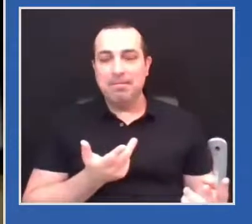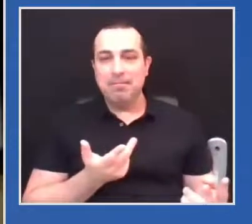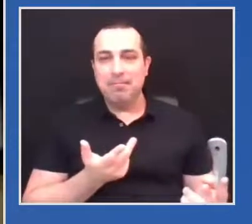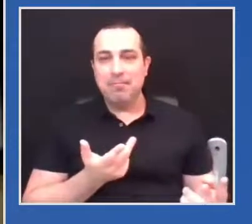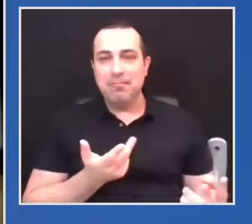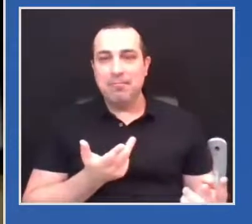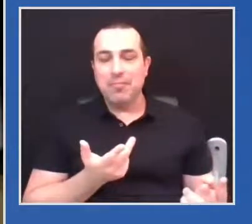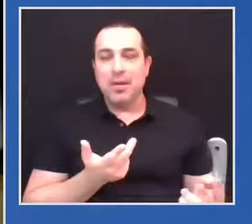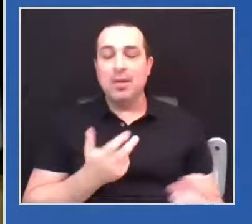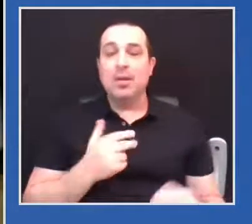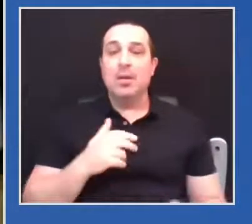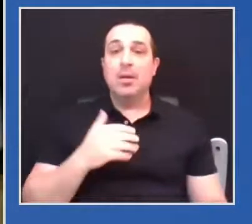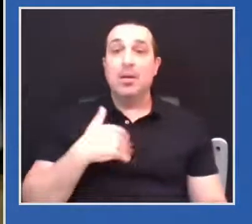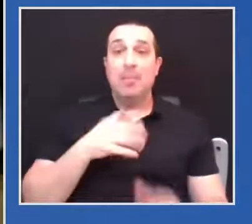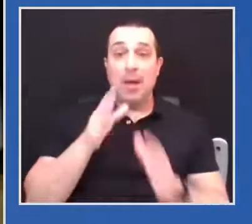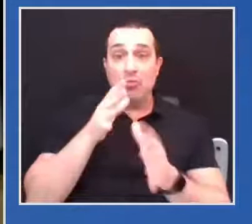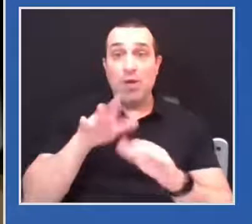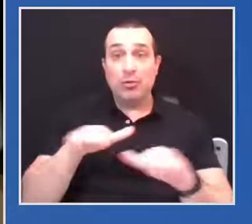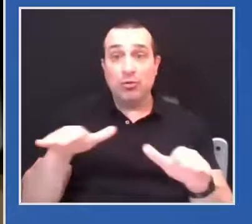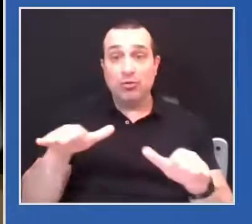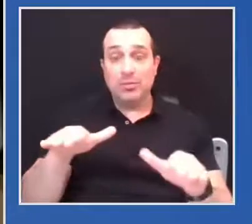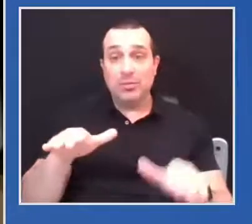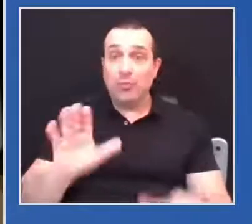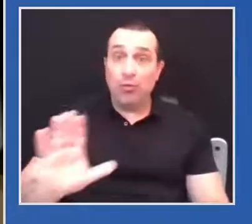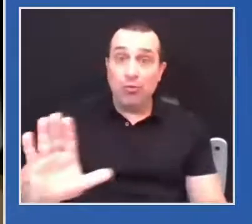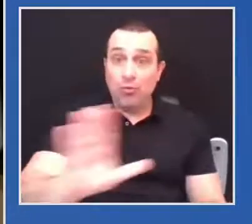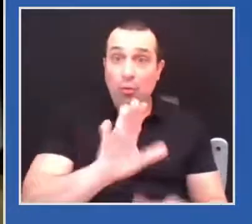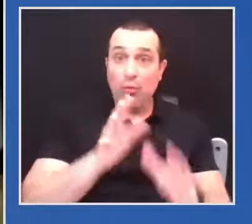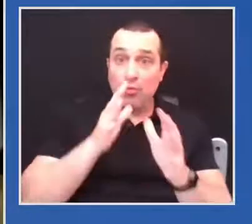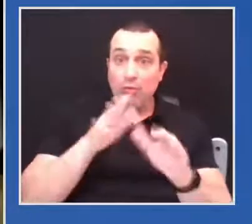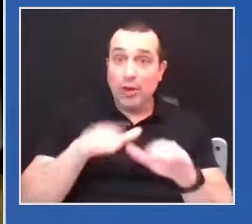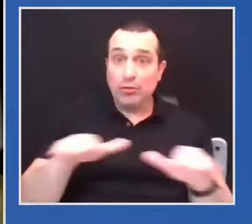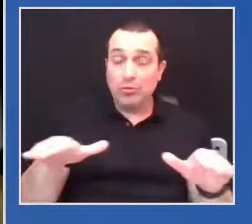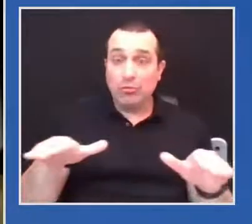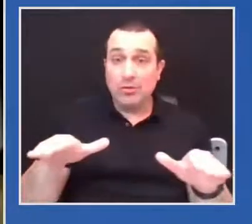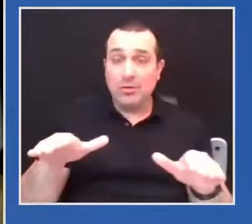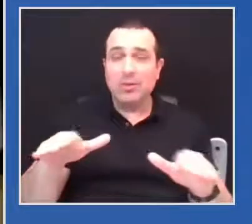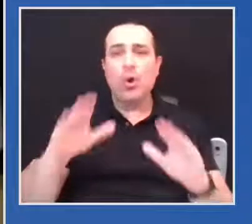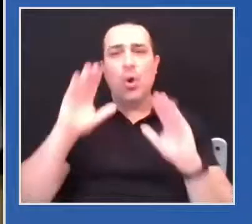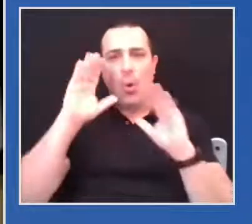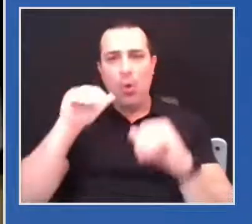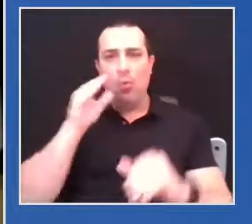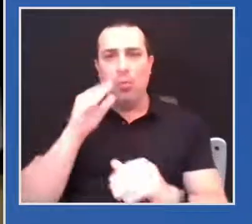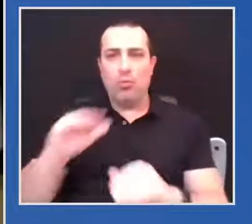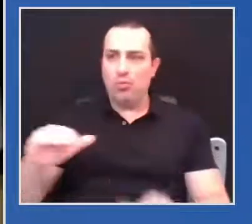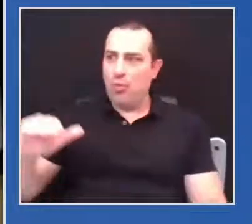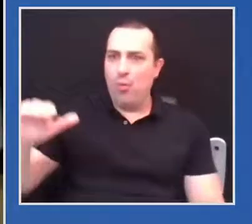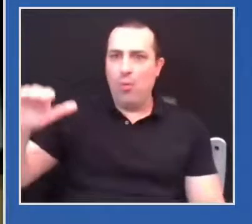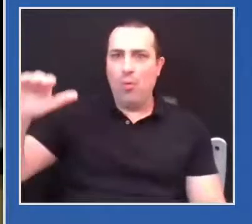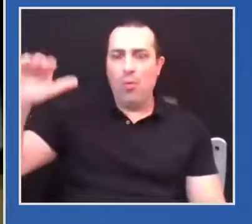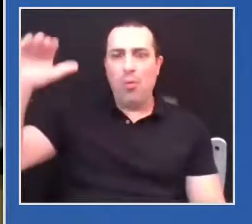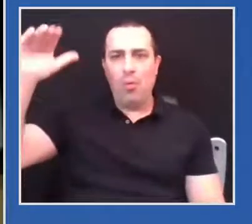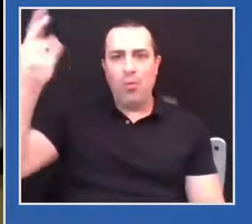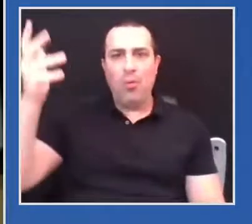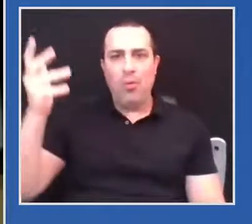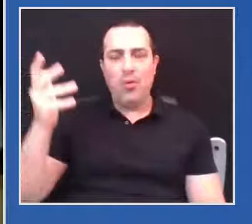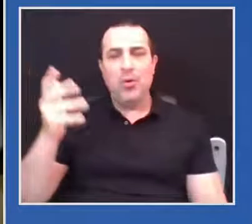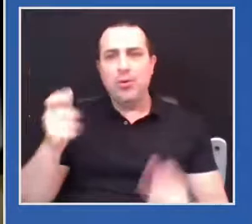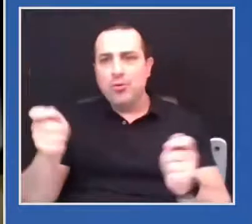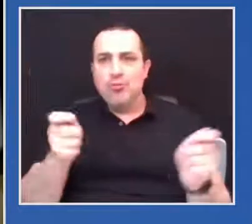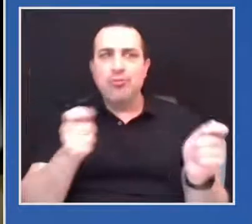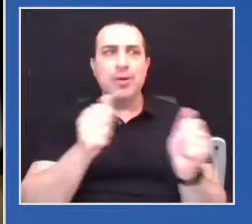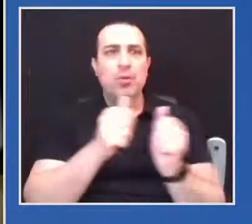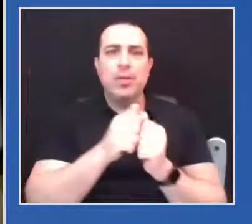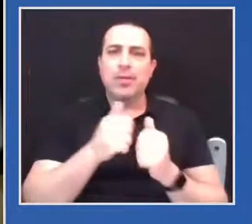grandkids, your grandkids, who hope will grow up to treat one another with kindness, respect, and